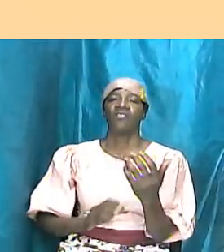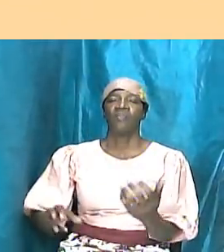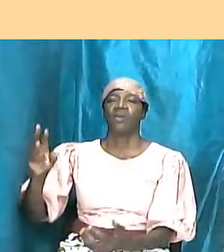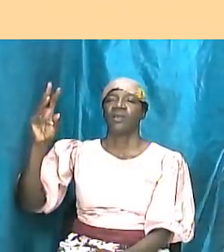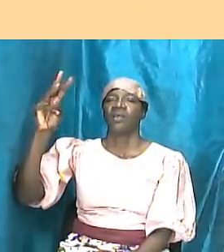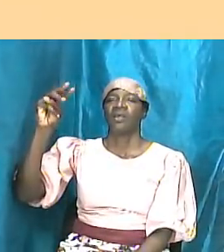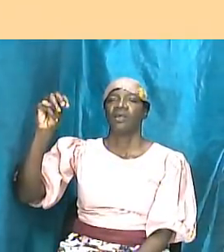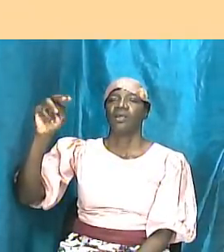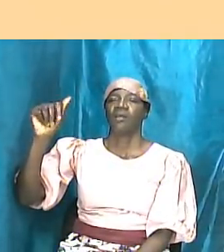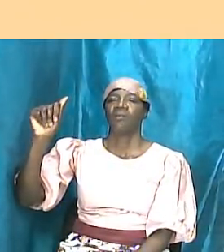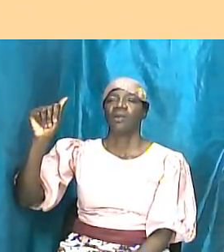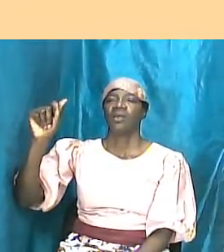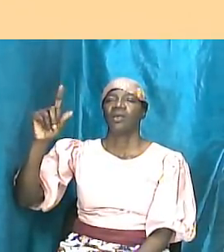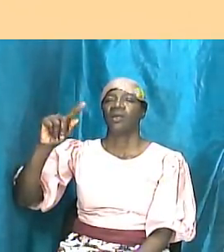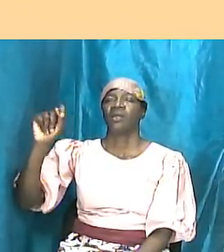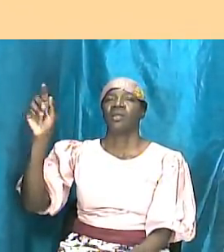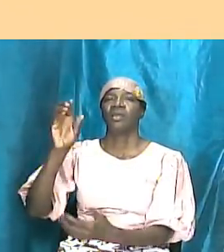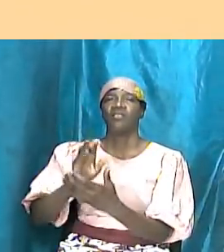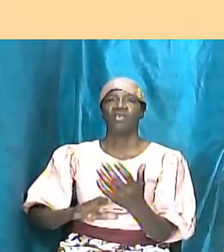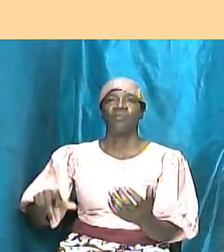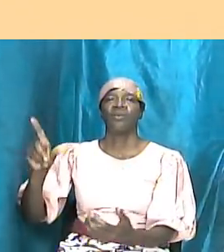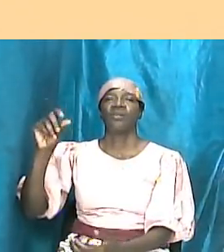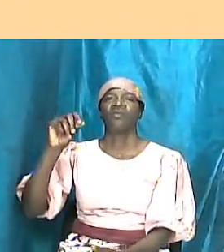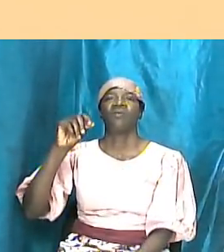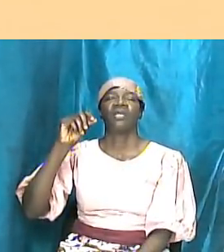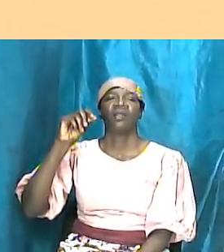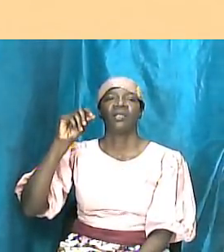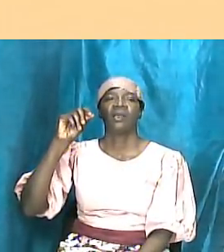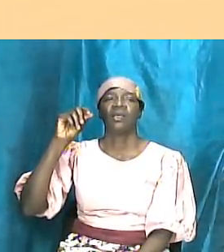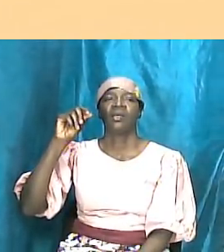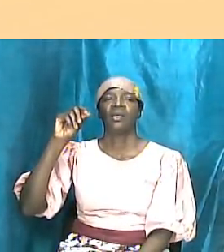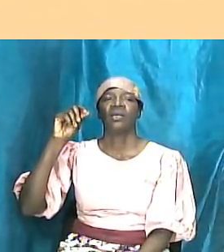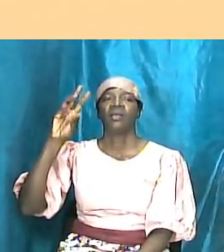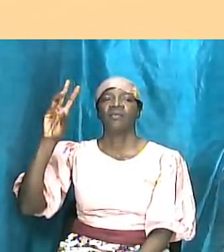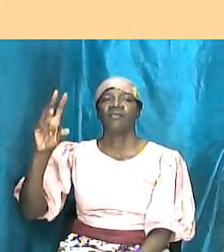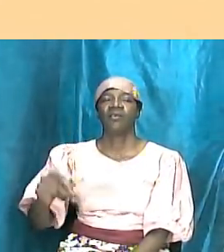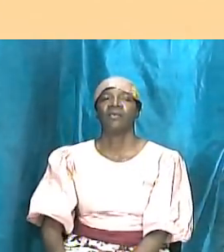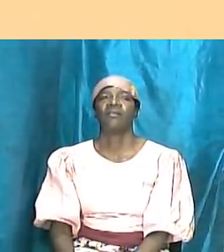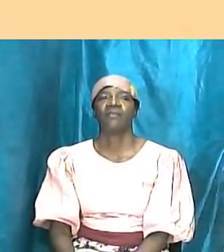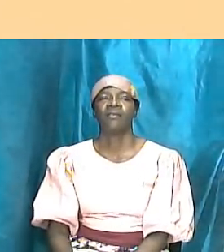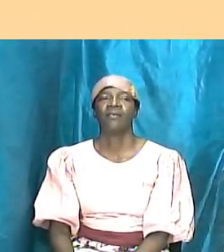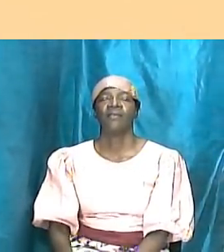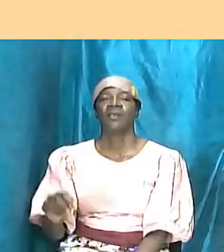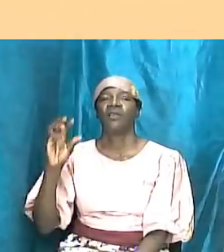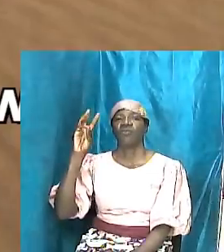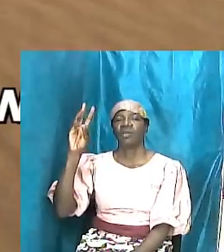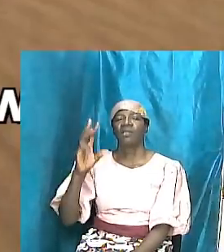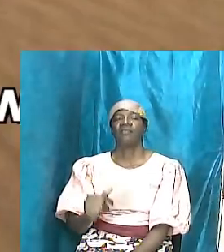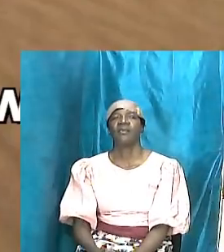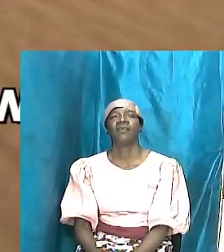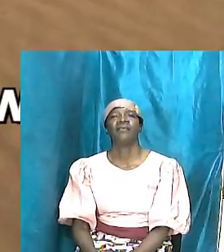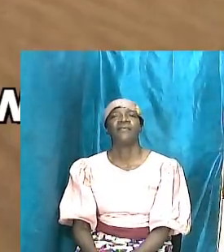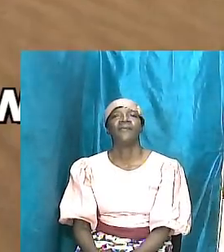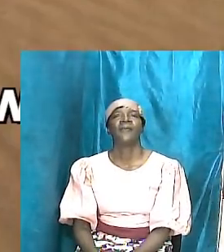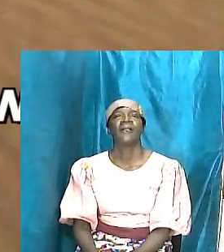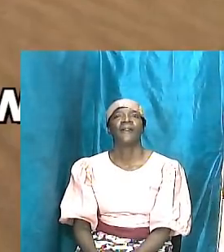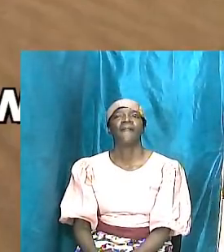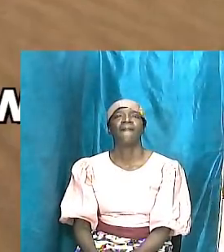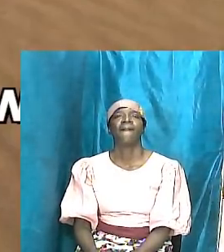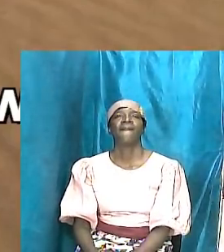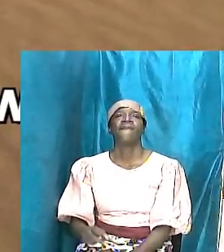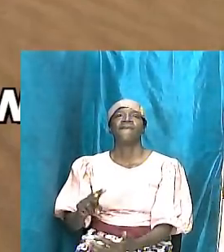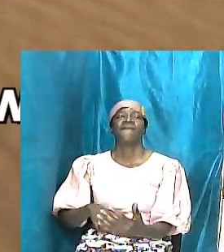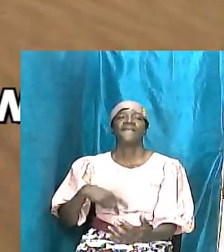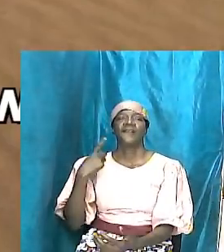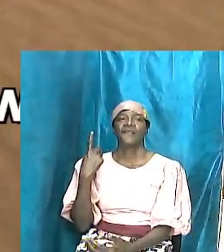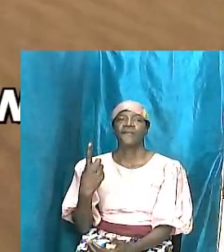We probably might not read everything this time, but I just want us to bring it up, and I probably talk about it a little bit and jump to two other